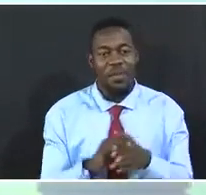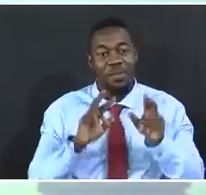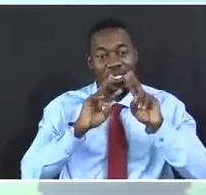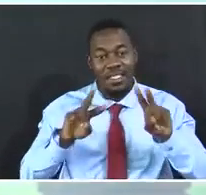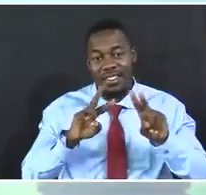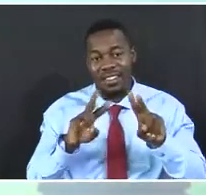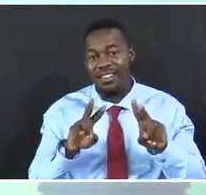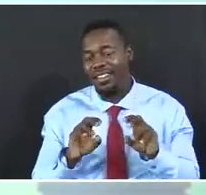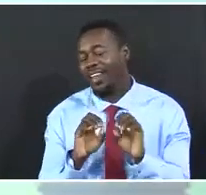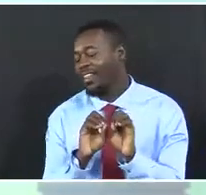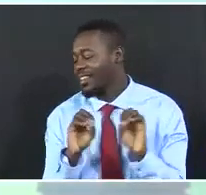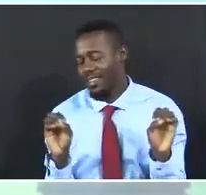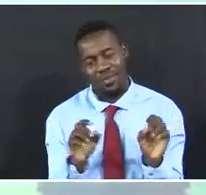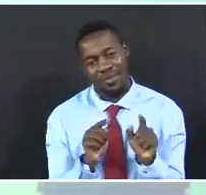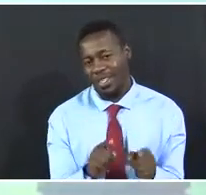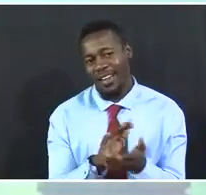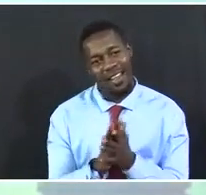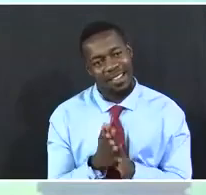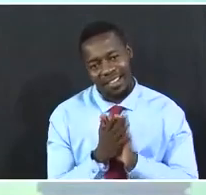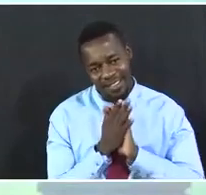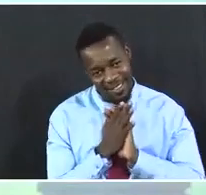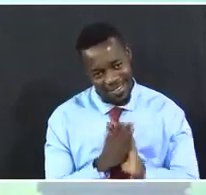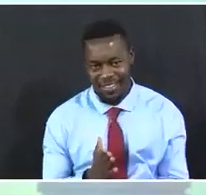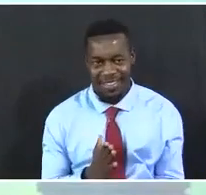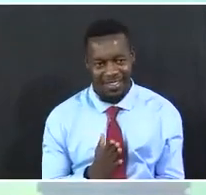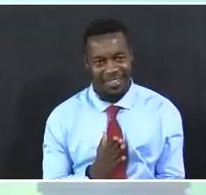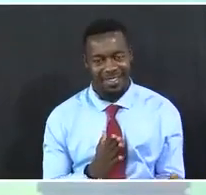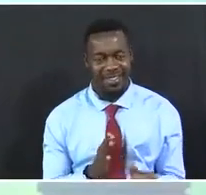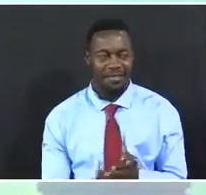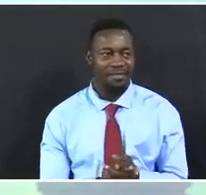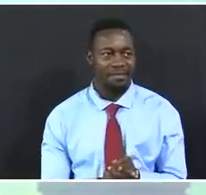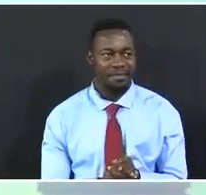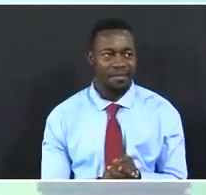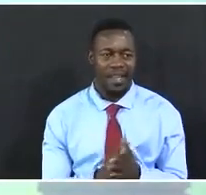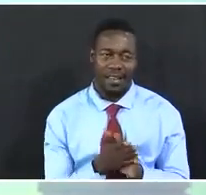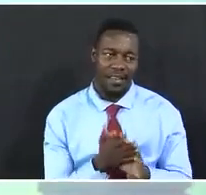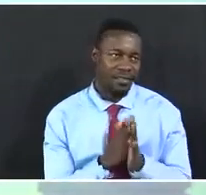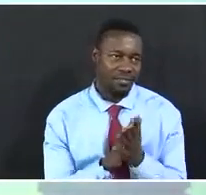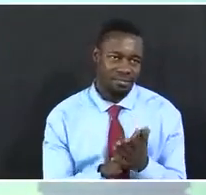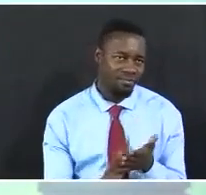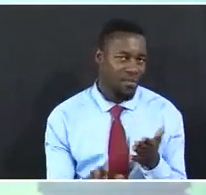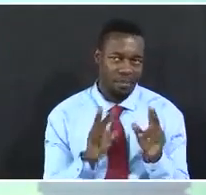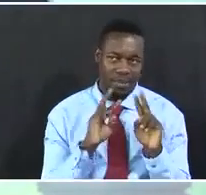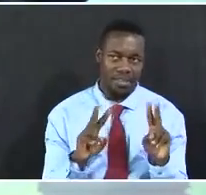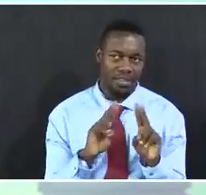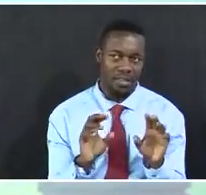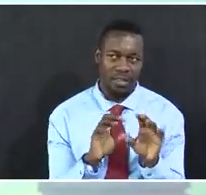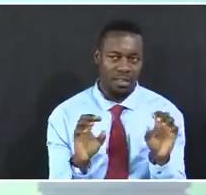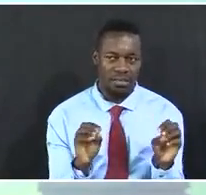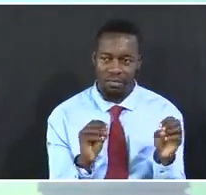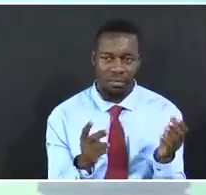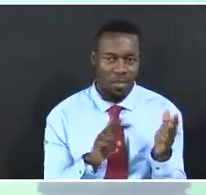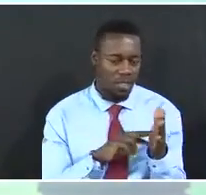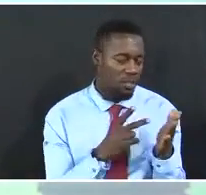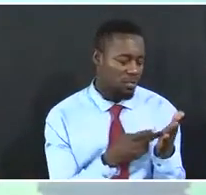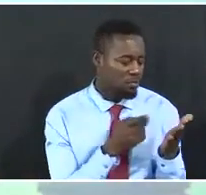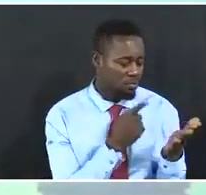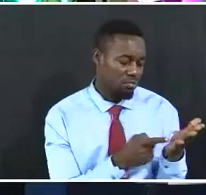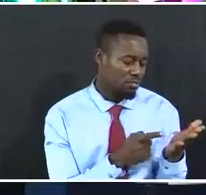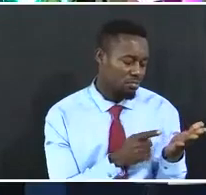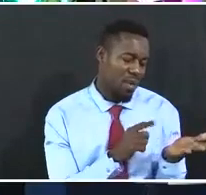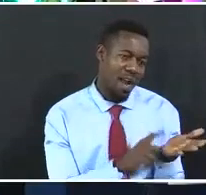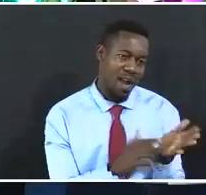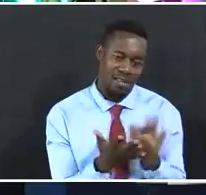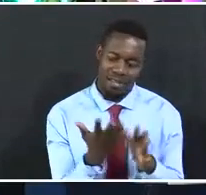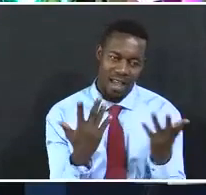people that whose hands can be clean. Friends, hands that are lifted up